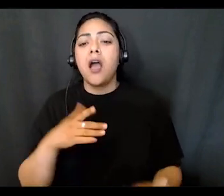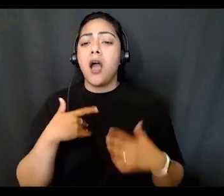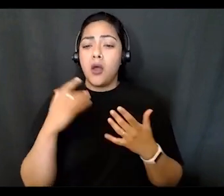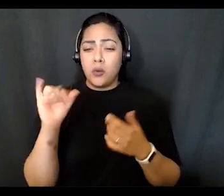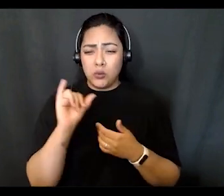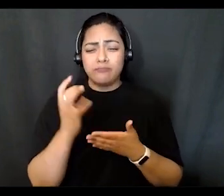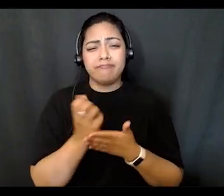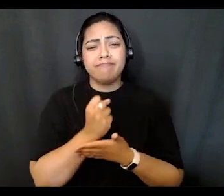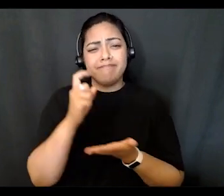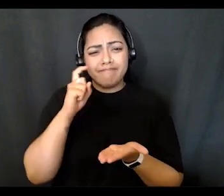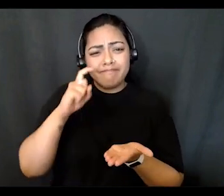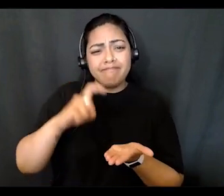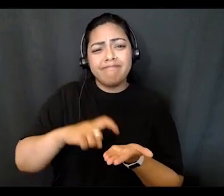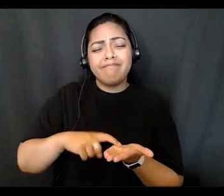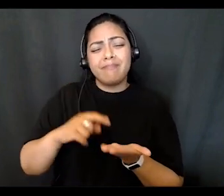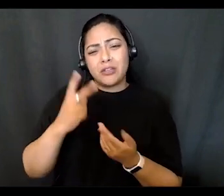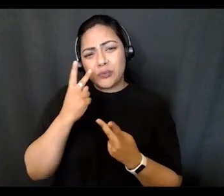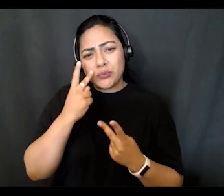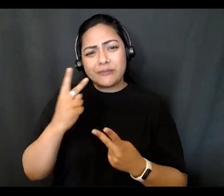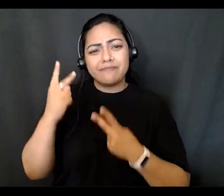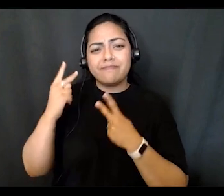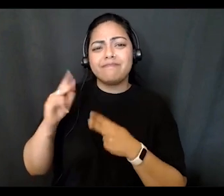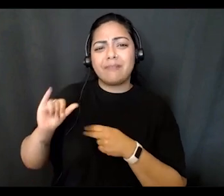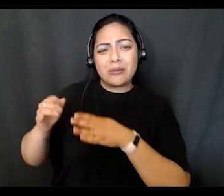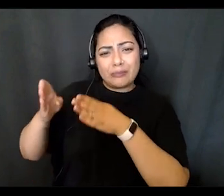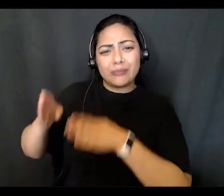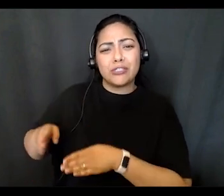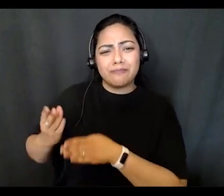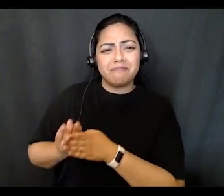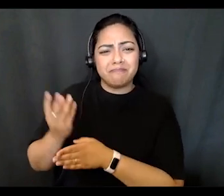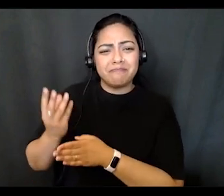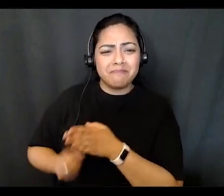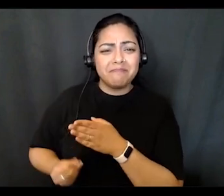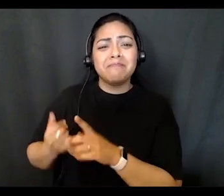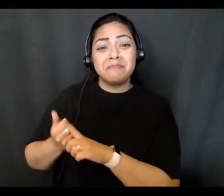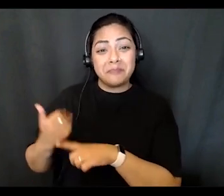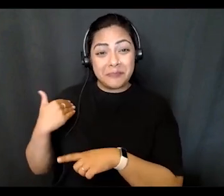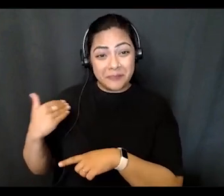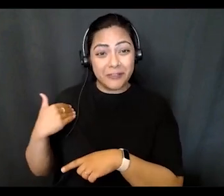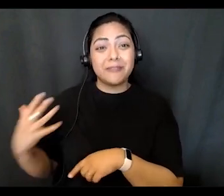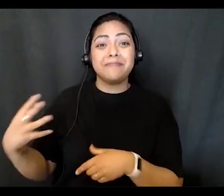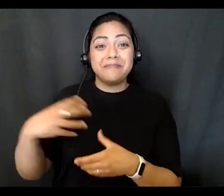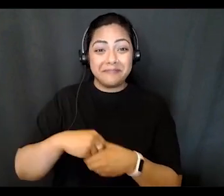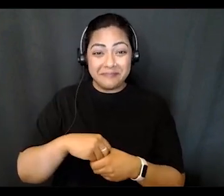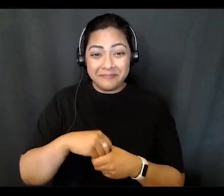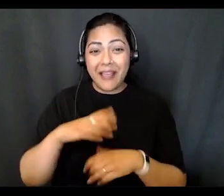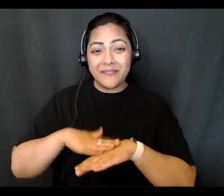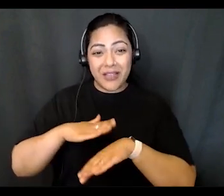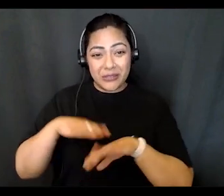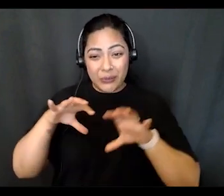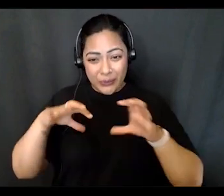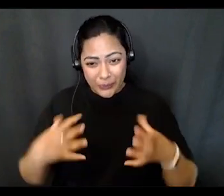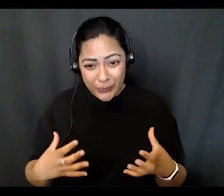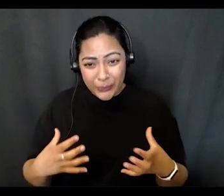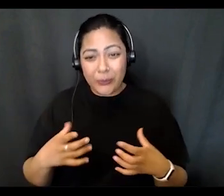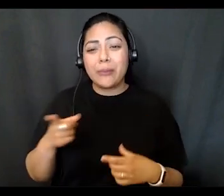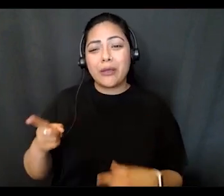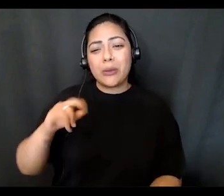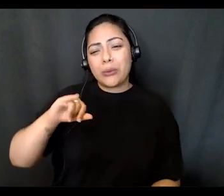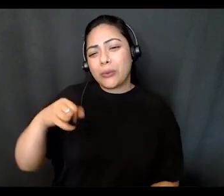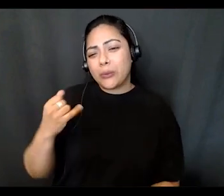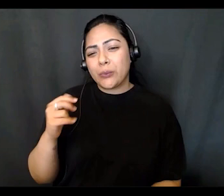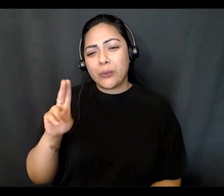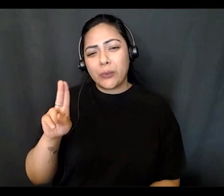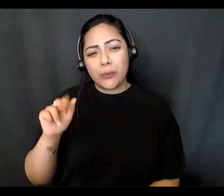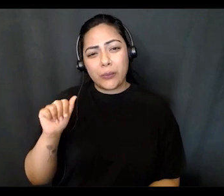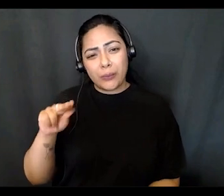and celebrate the life of Joanna Ricketts, who was a member of the Equity, Diversity, and Inclusion Advisory Group. Joanna